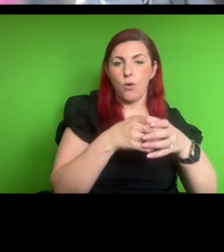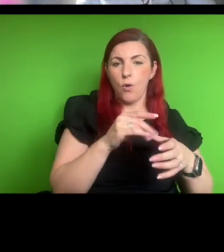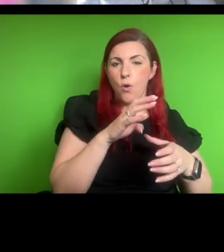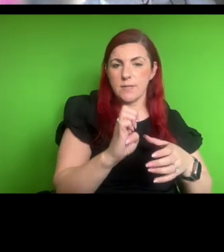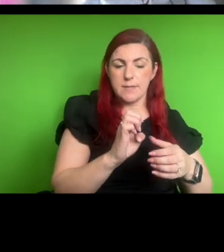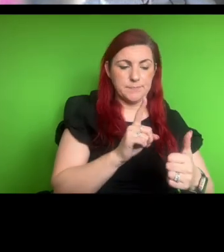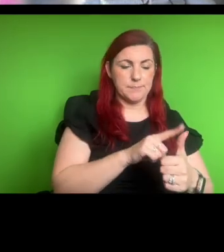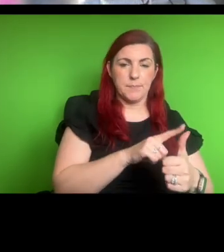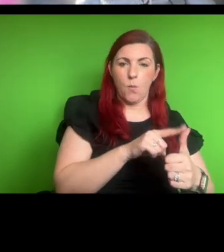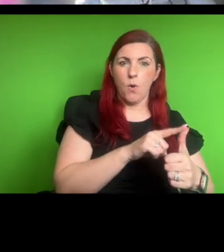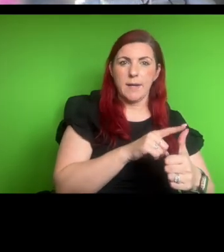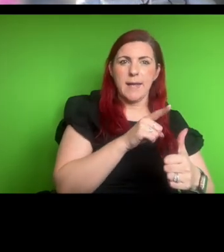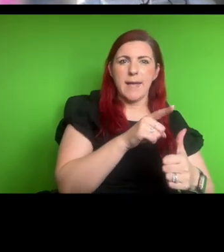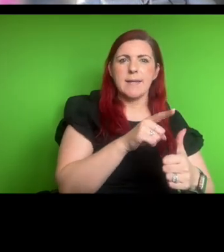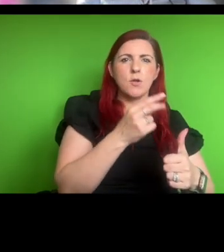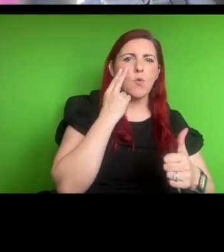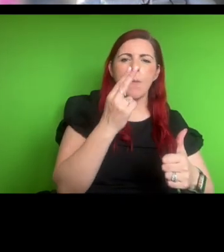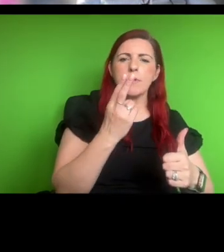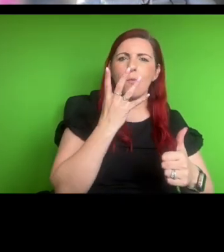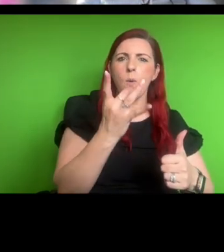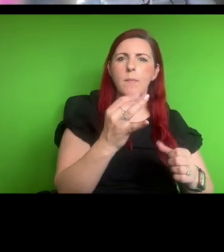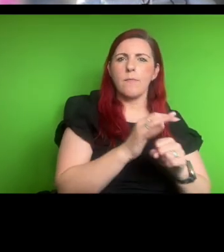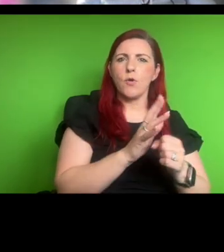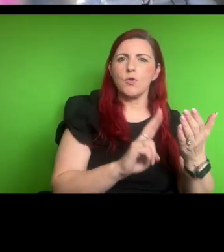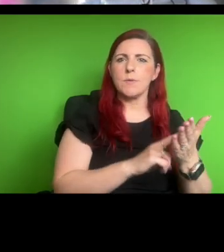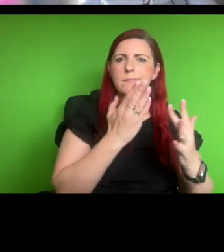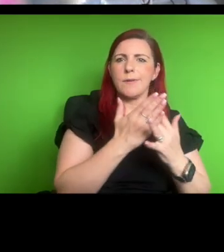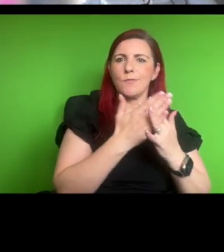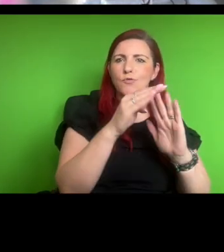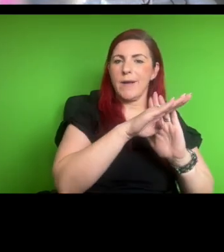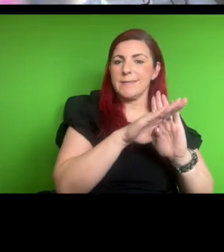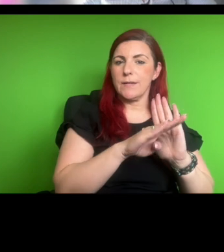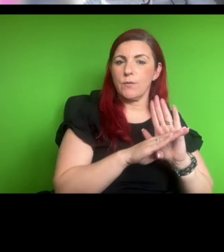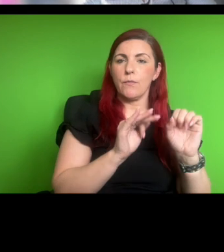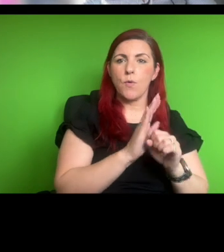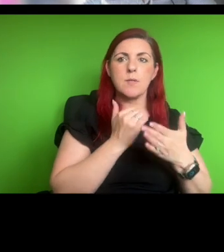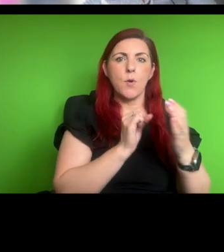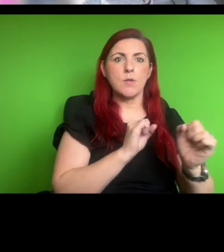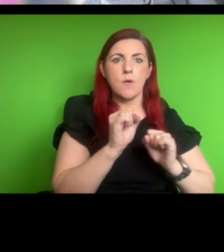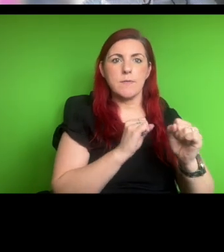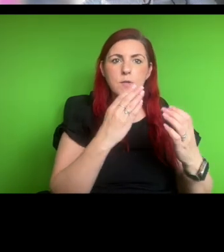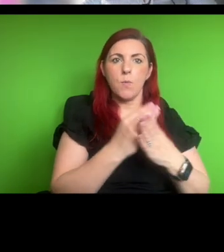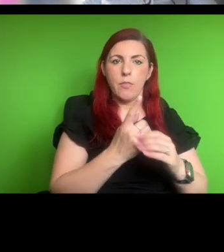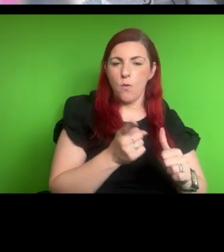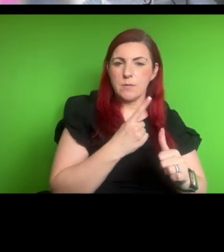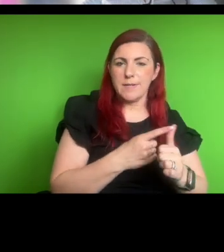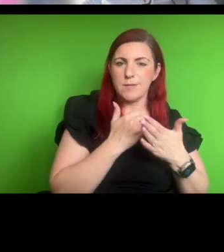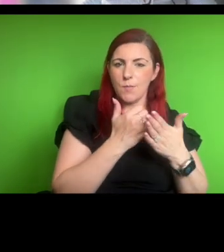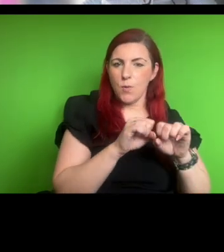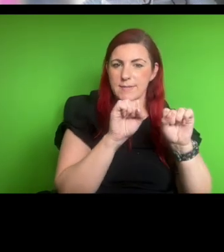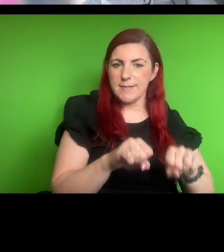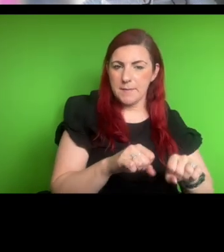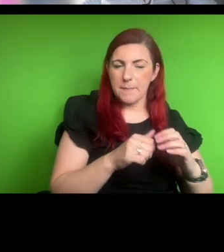user accessibility criteria for support services with automated support systems. And Annex B